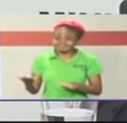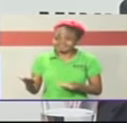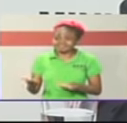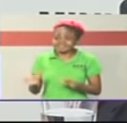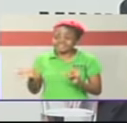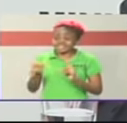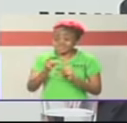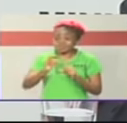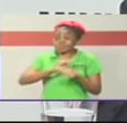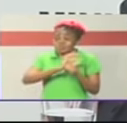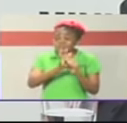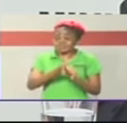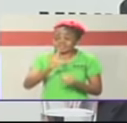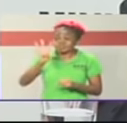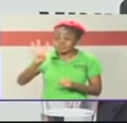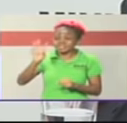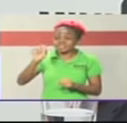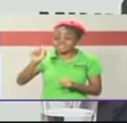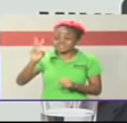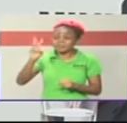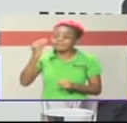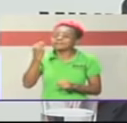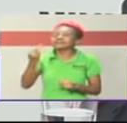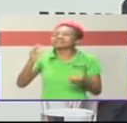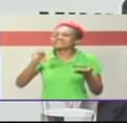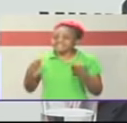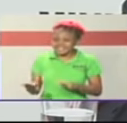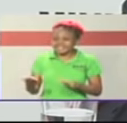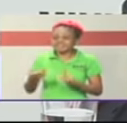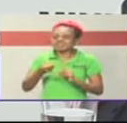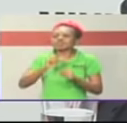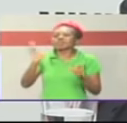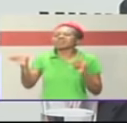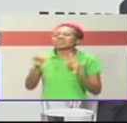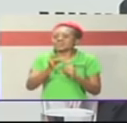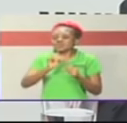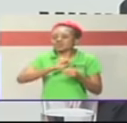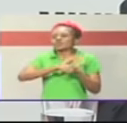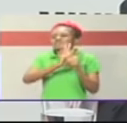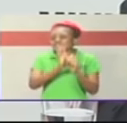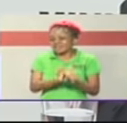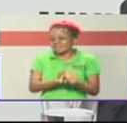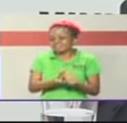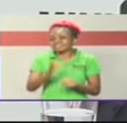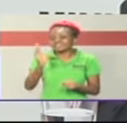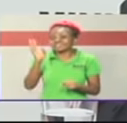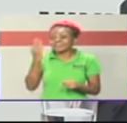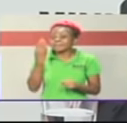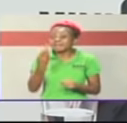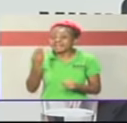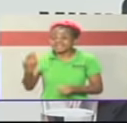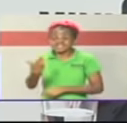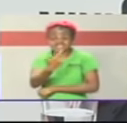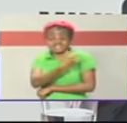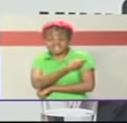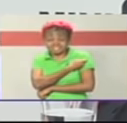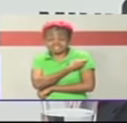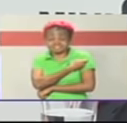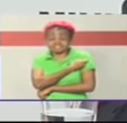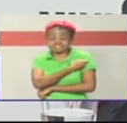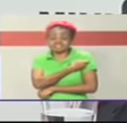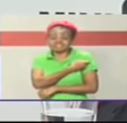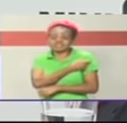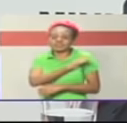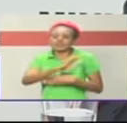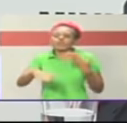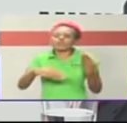4.6 million people around the world have died from COVID. 6 billion shots of vaccines have been administered